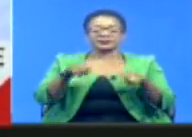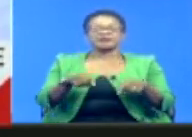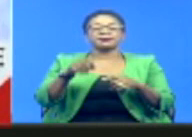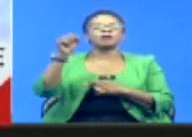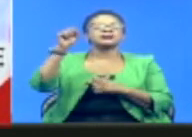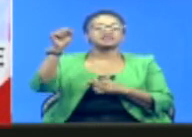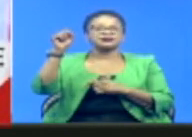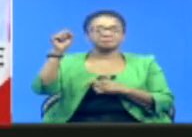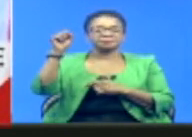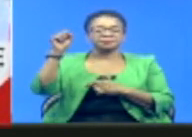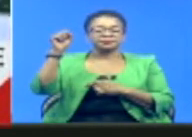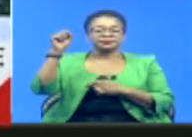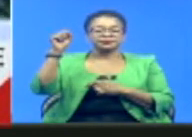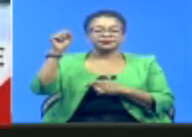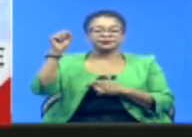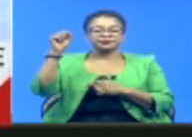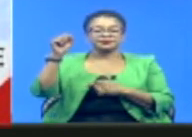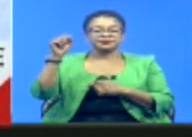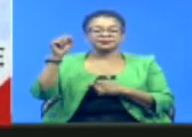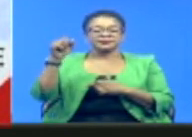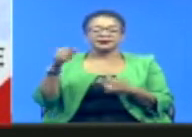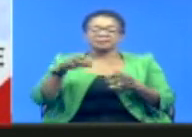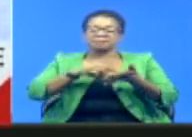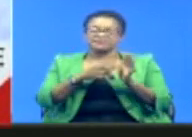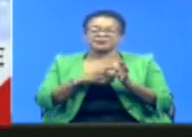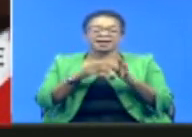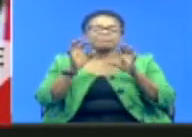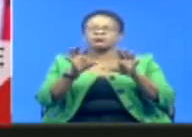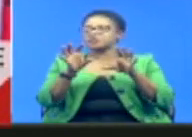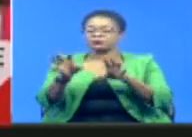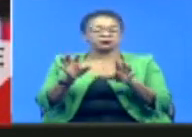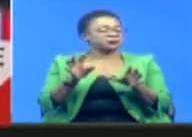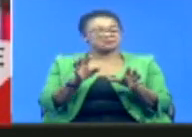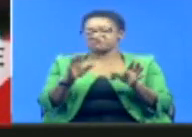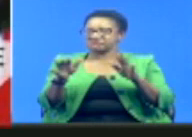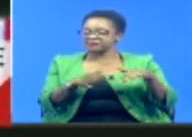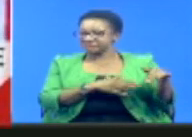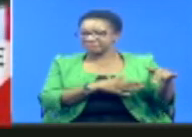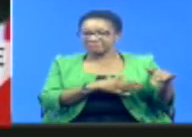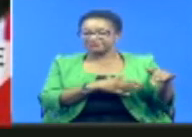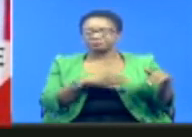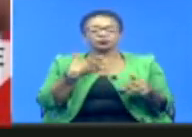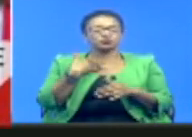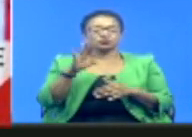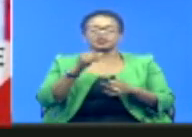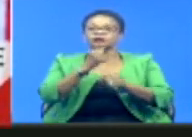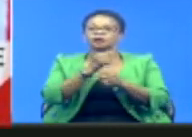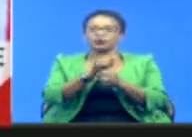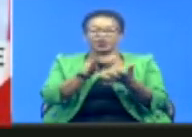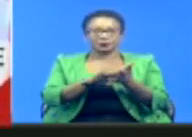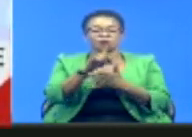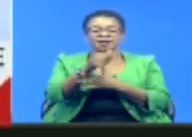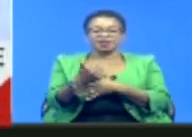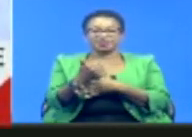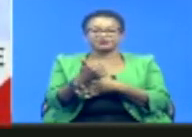ya kuchokozi tusemeka kando. Hakuna kuchokosa mwingine